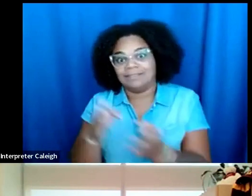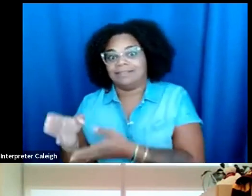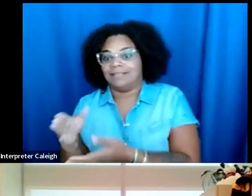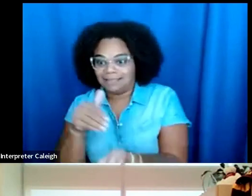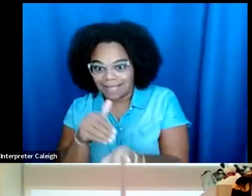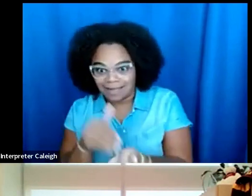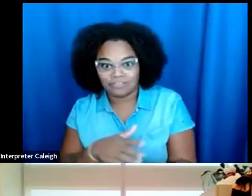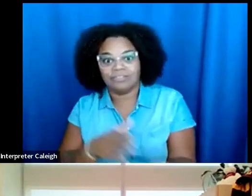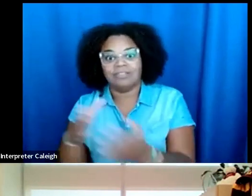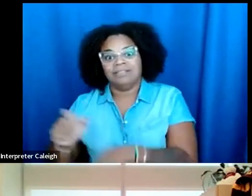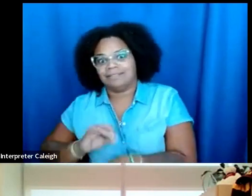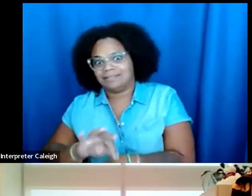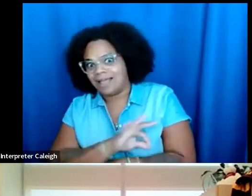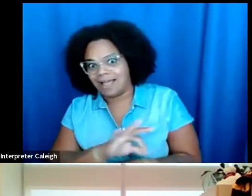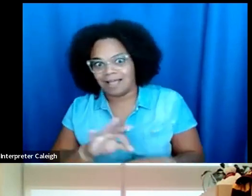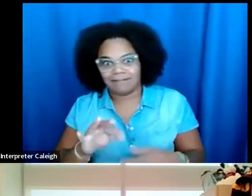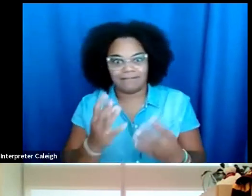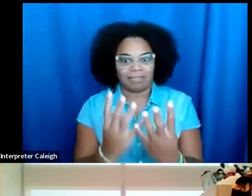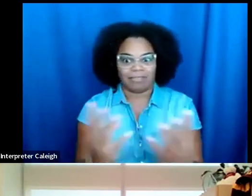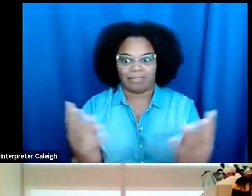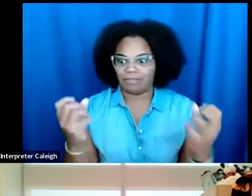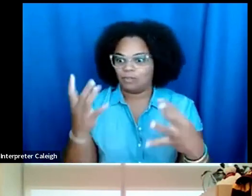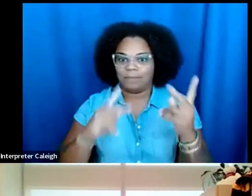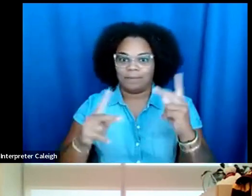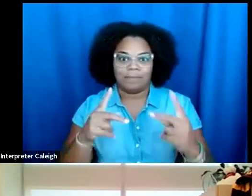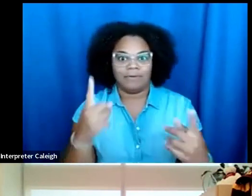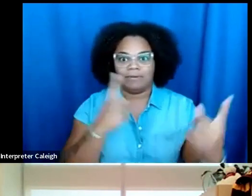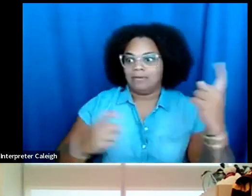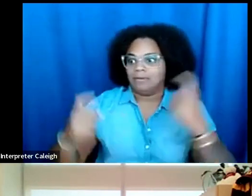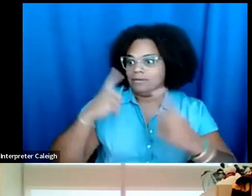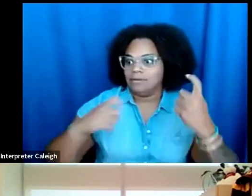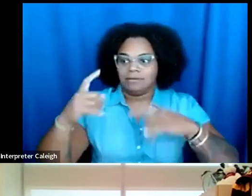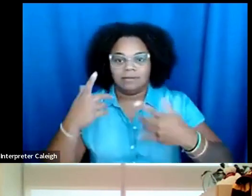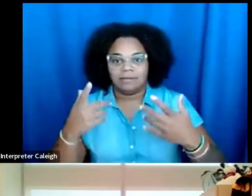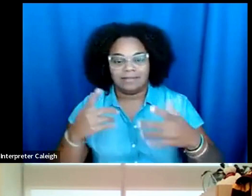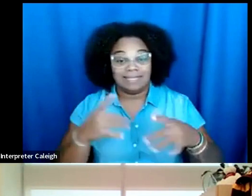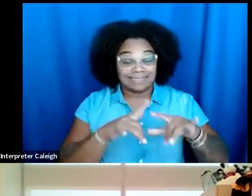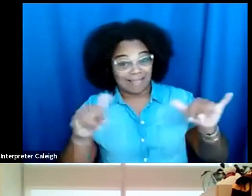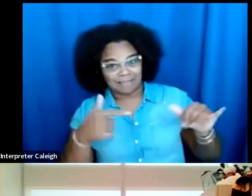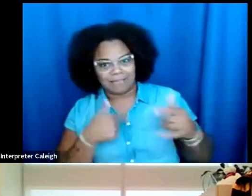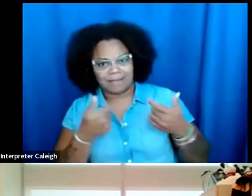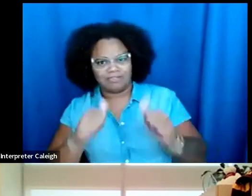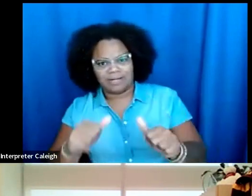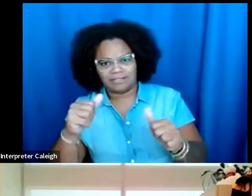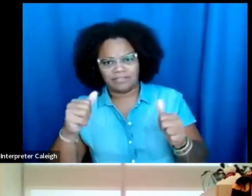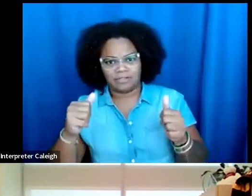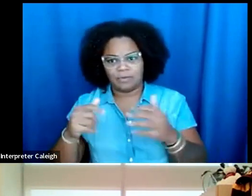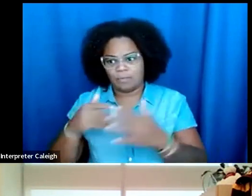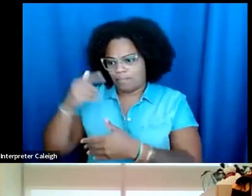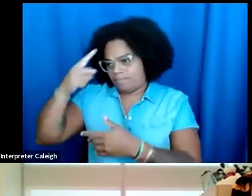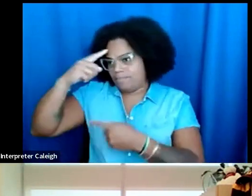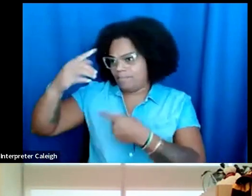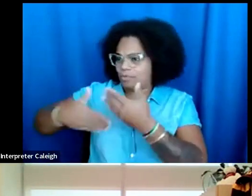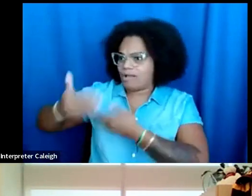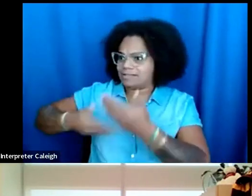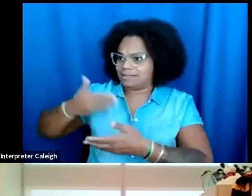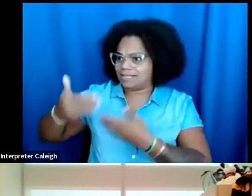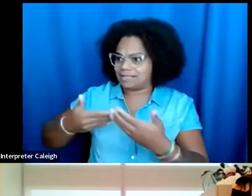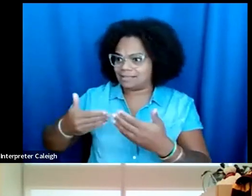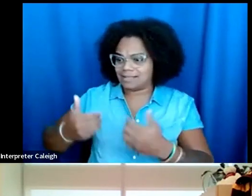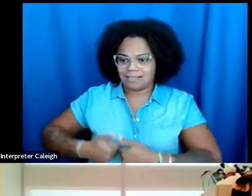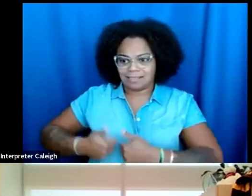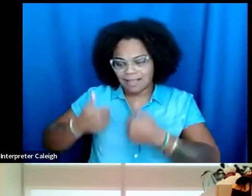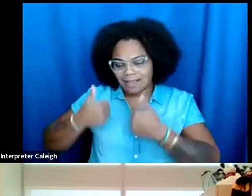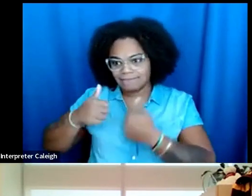and everyone is bombarding me with questions at the same time that I'm trying to deal with what is a life-changing diagnosis and treatment plan. And